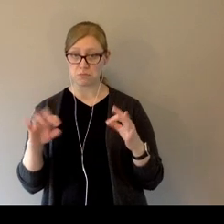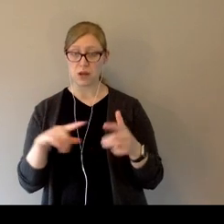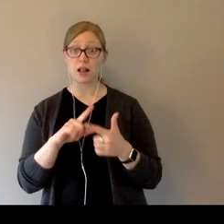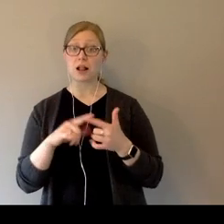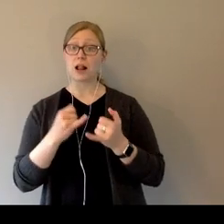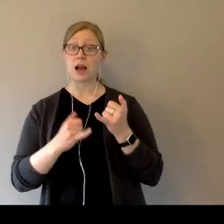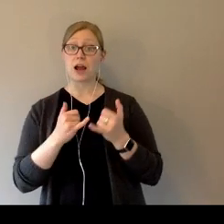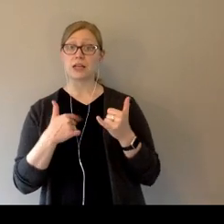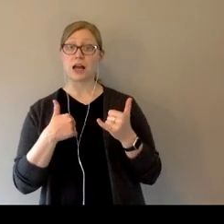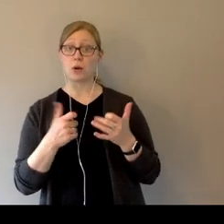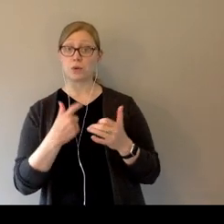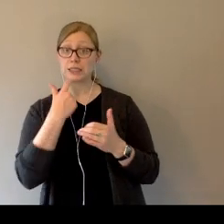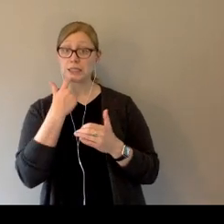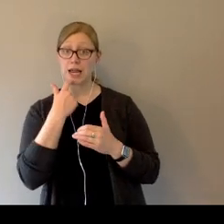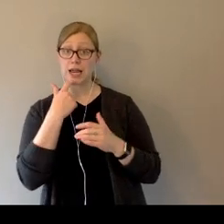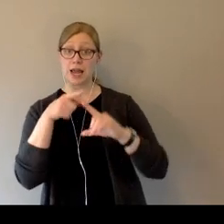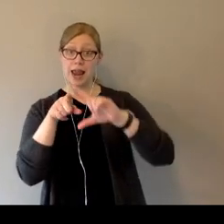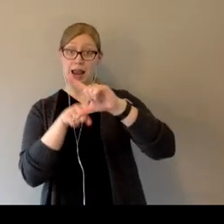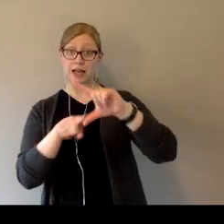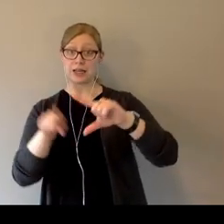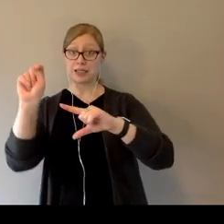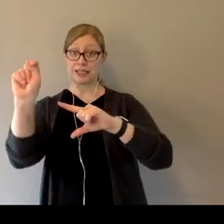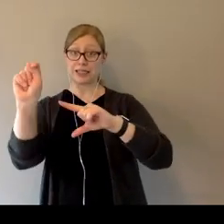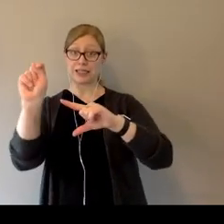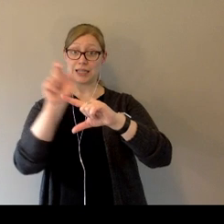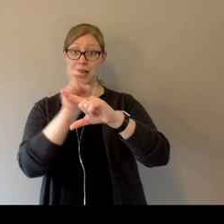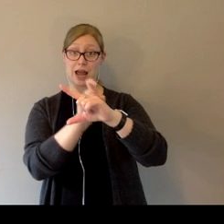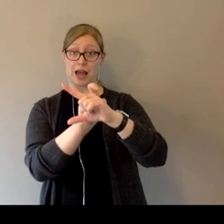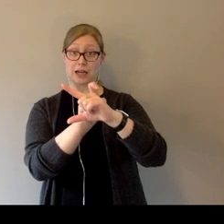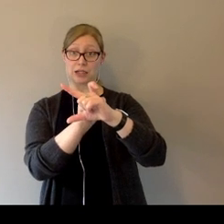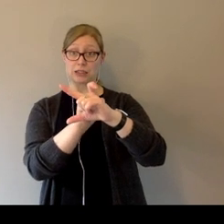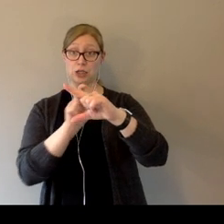TXU is congruent to angle